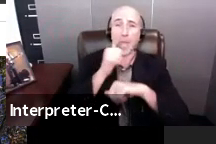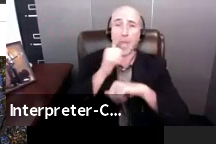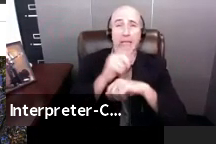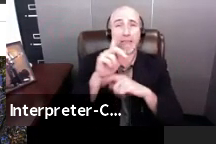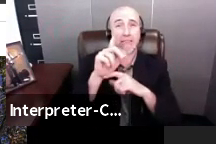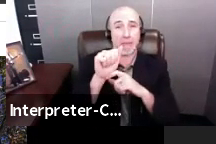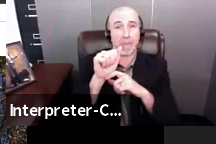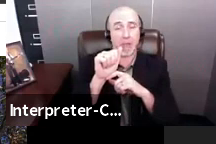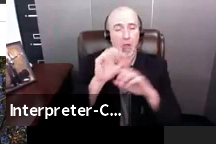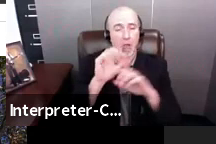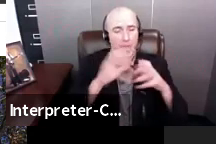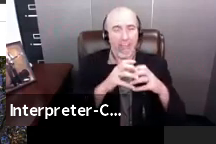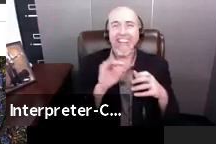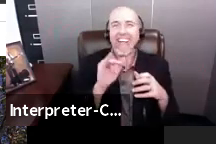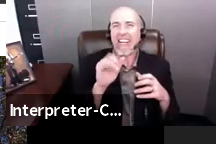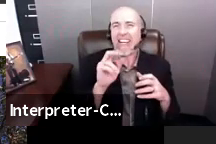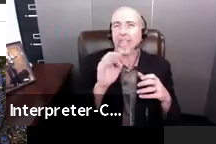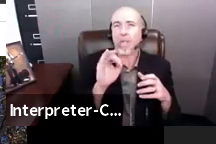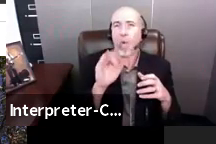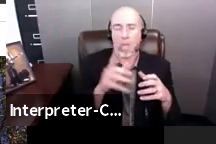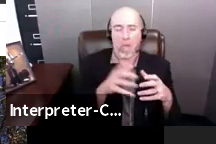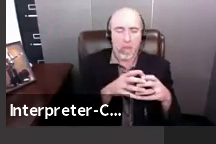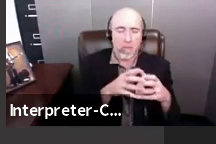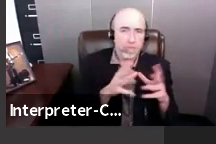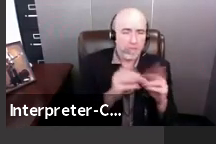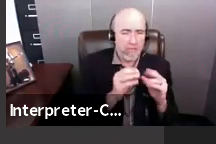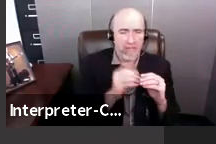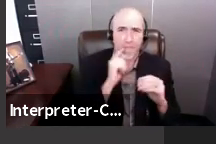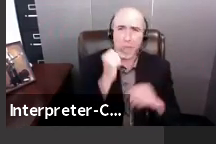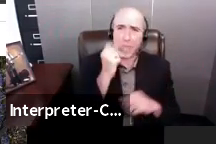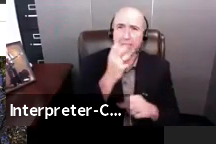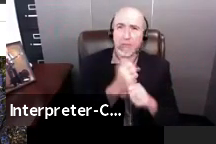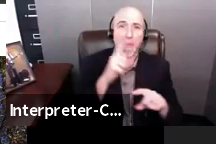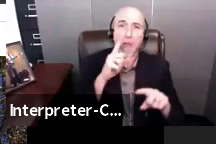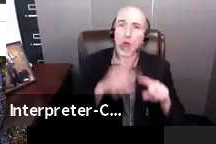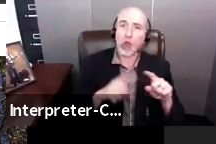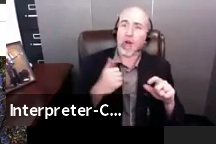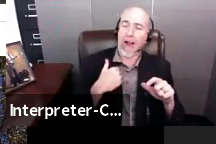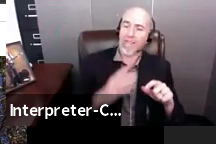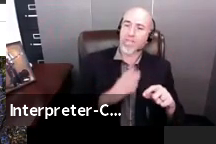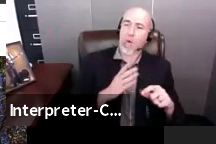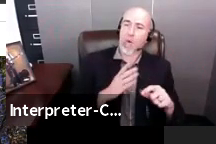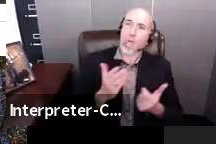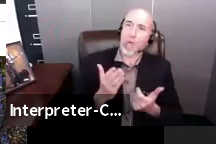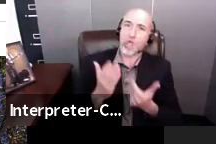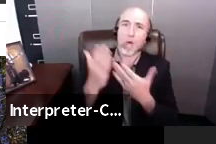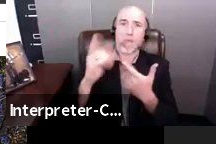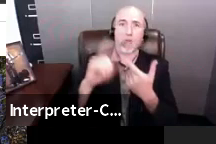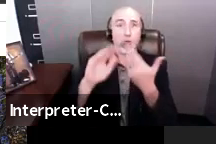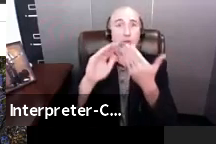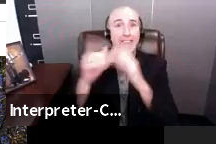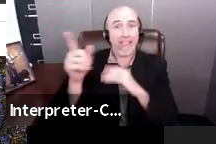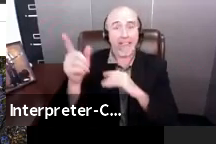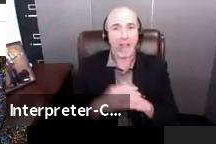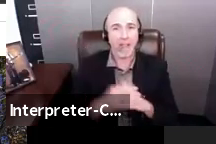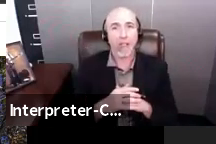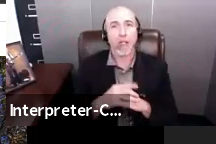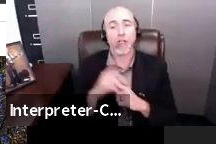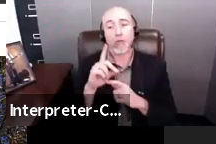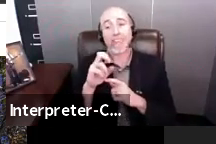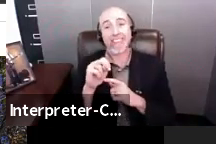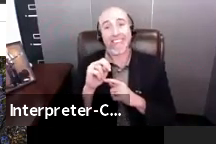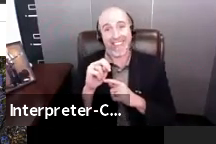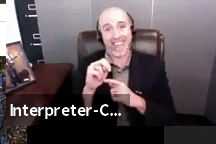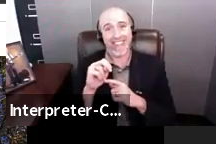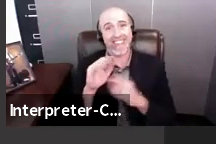met informally for many years, but they couldn't make formal recommendations to the city. So the Denton City